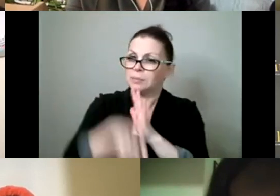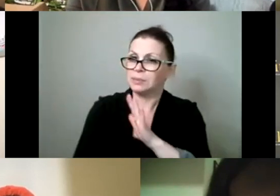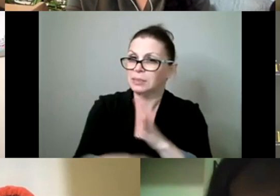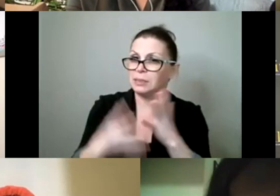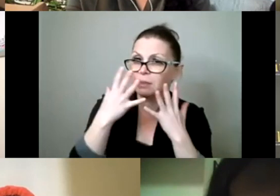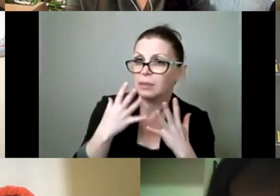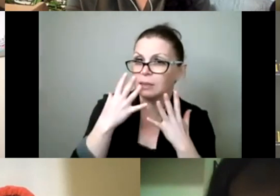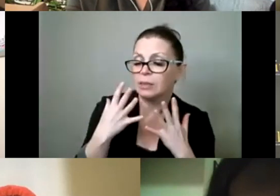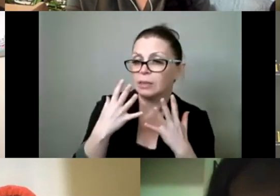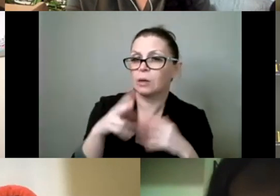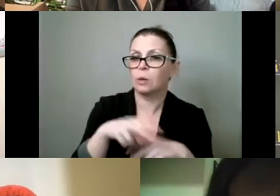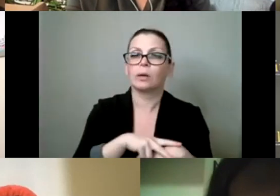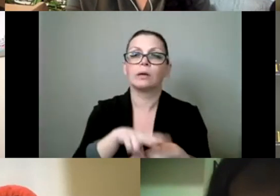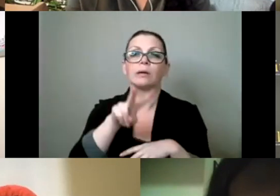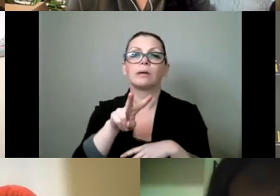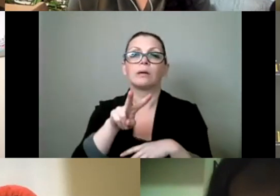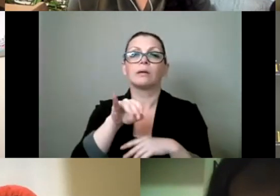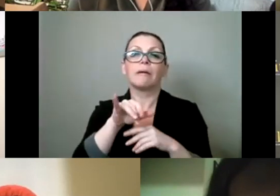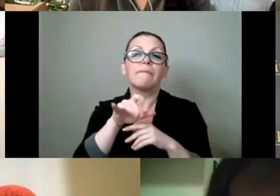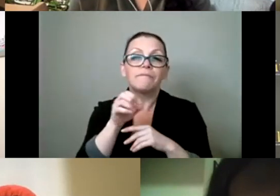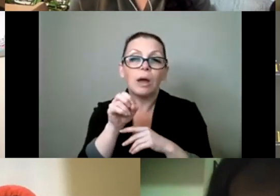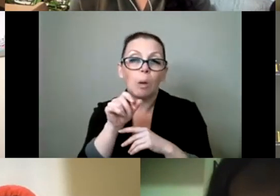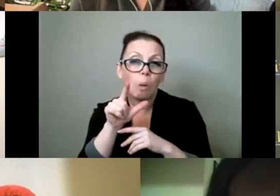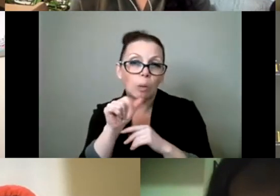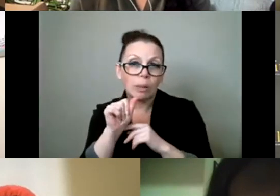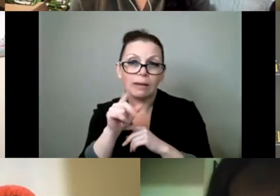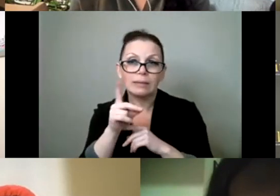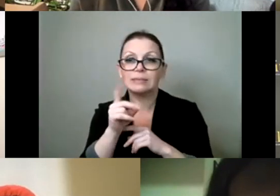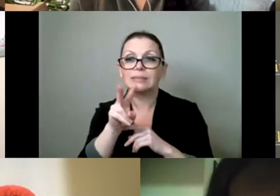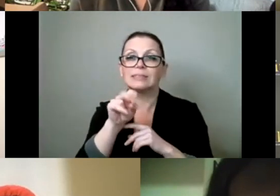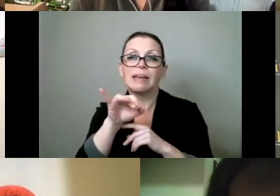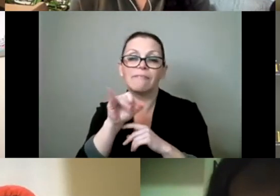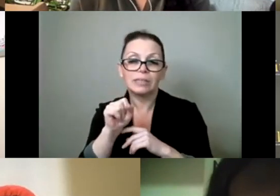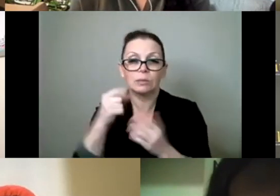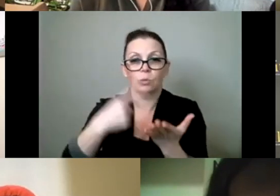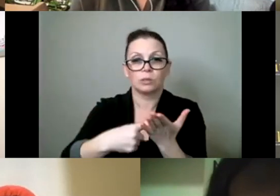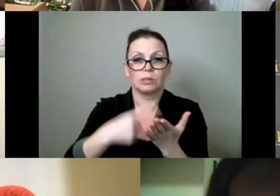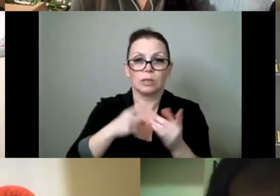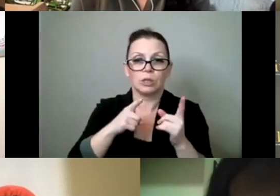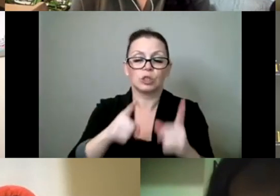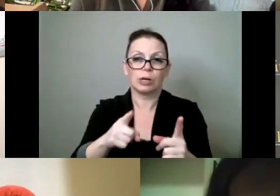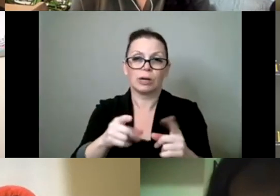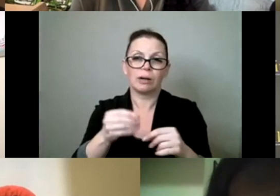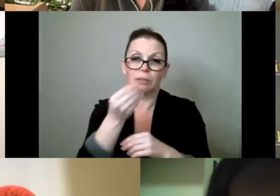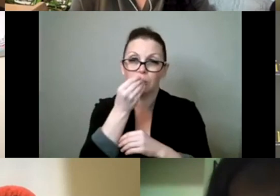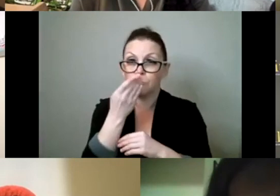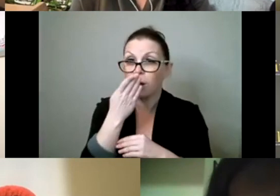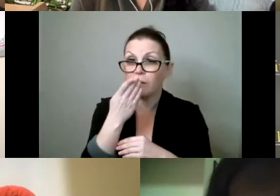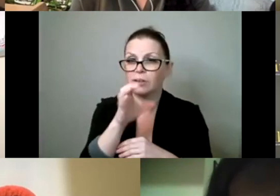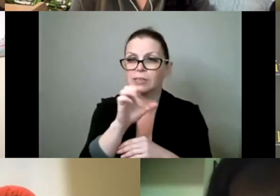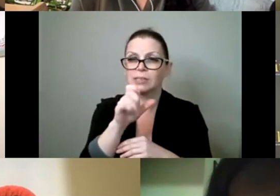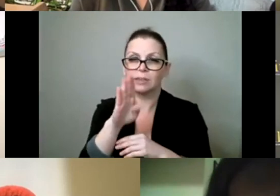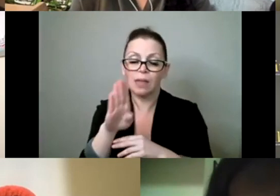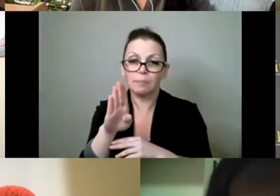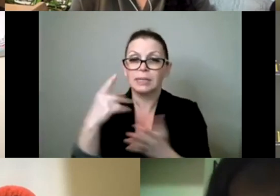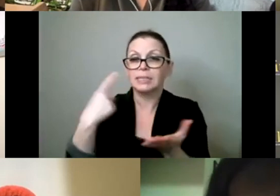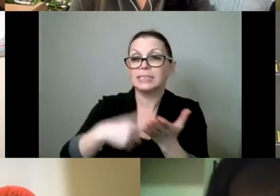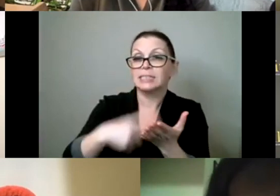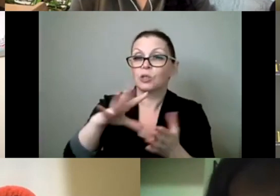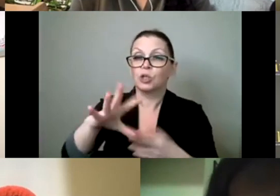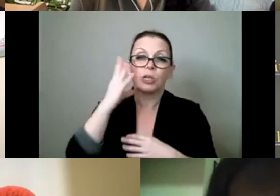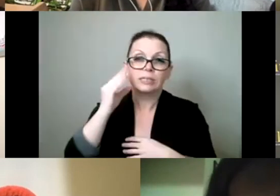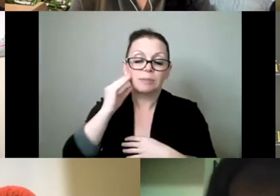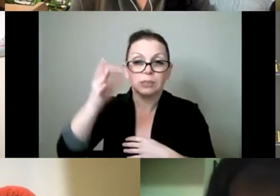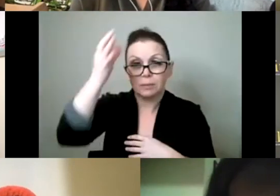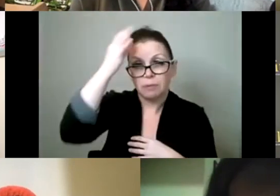Viola Davis speaking on the Breakfast Club about just getting people to do hair and makeup, and that it was always